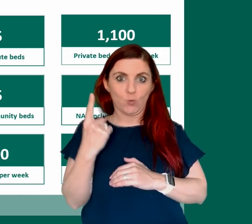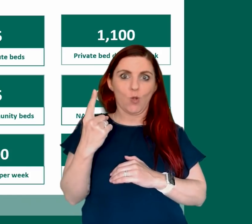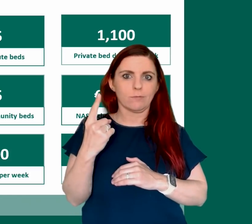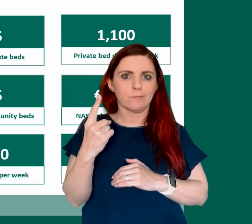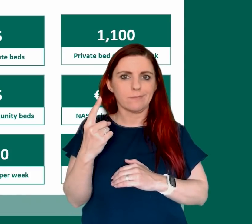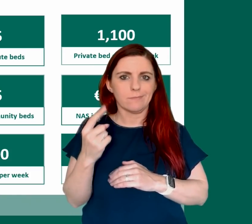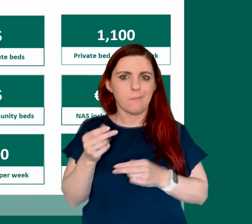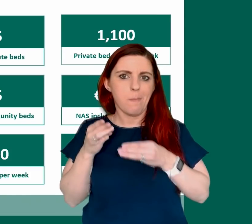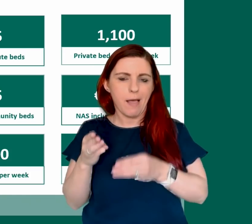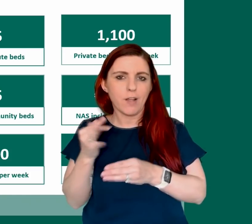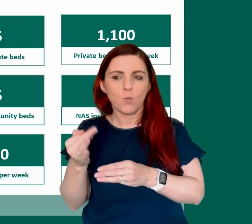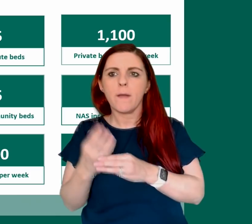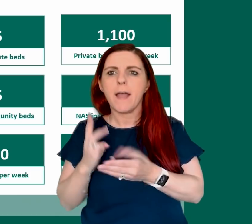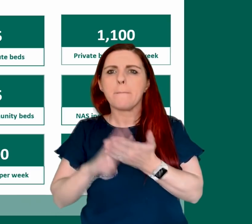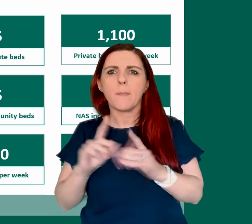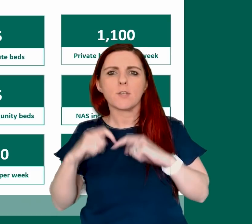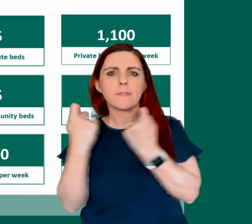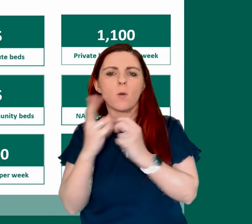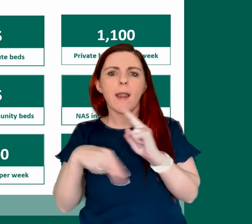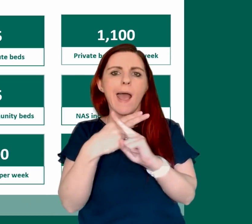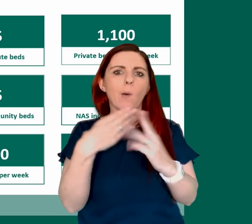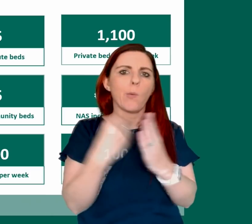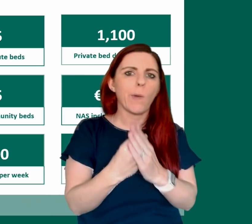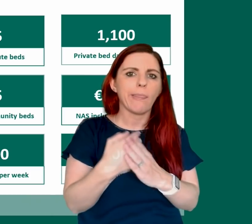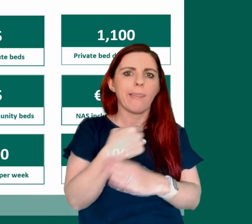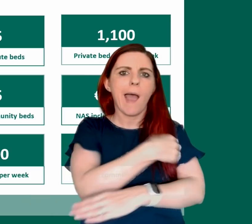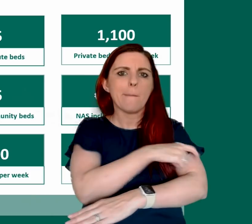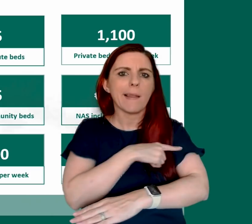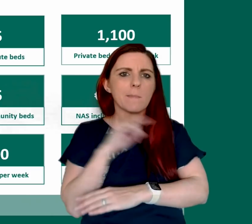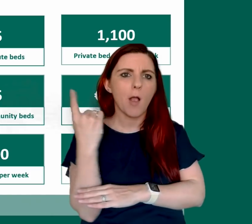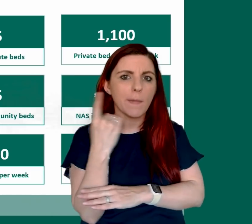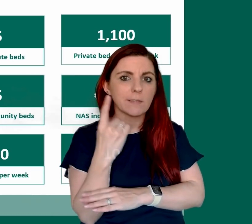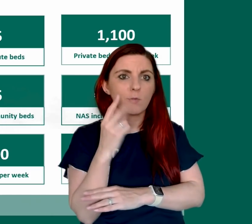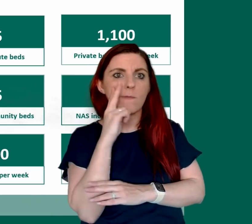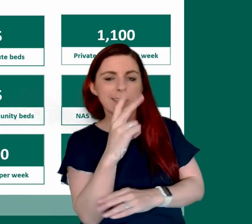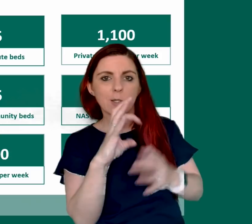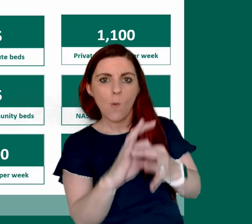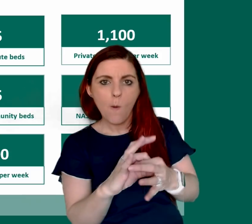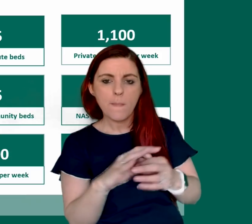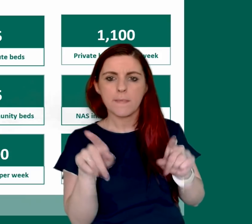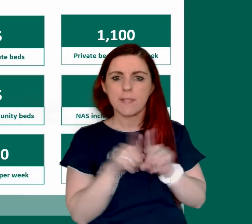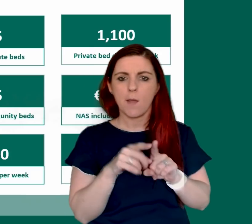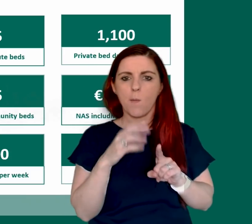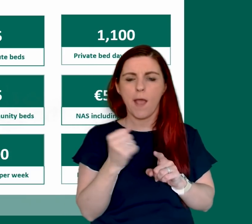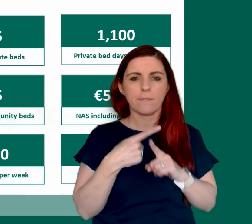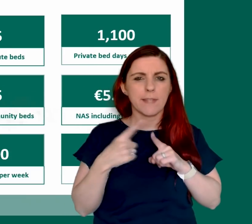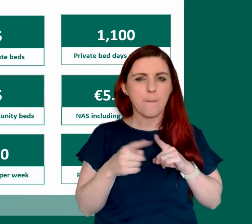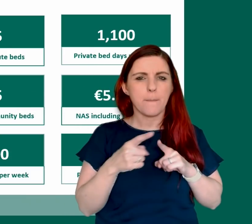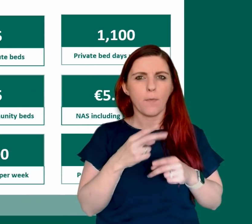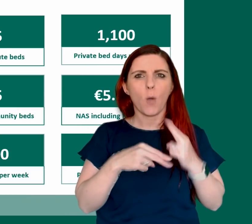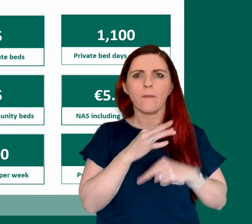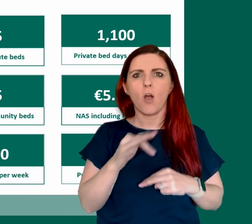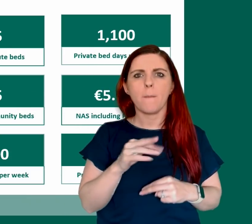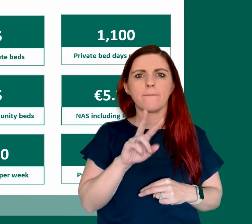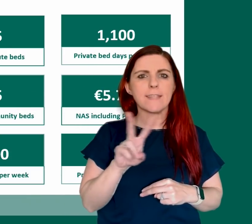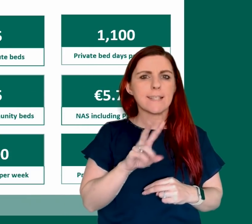of the multidisciplinary team going out with paramedics to people in their homes. We have a similar, so the EDITH program, the ED in the home, it's in Vincent's Hospital, and we have a